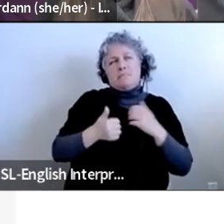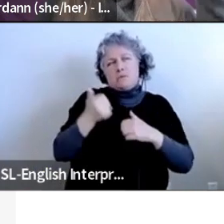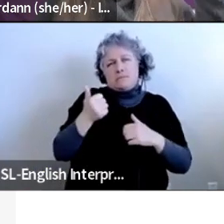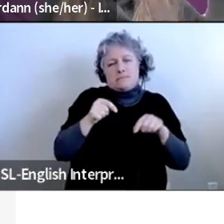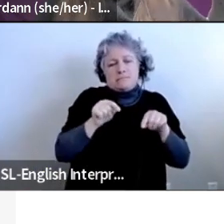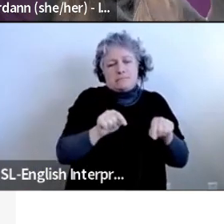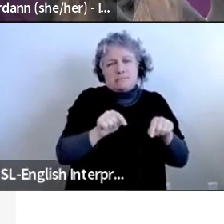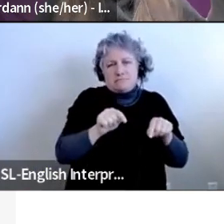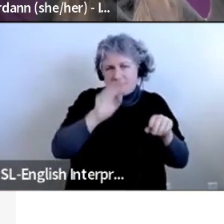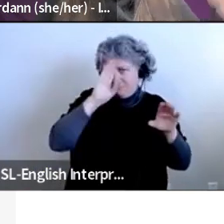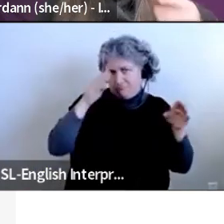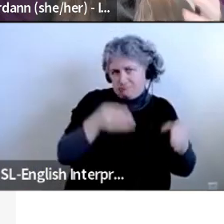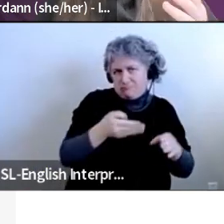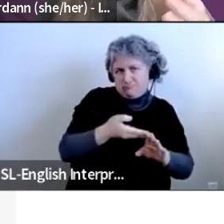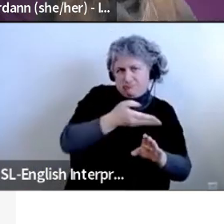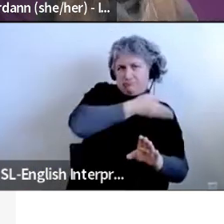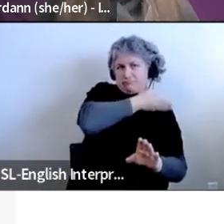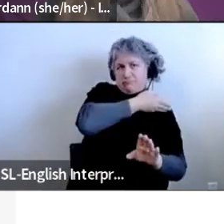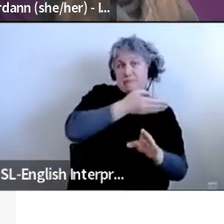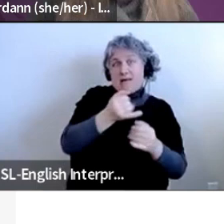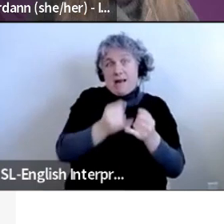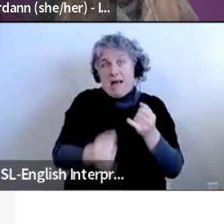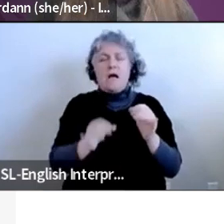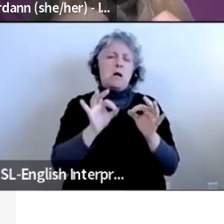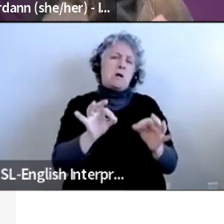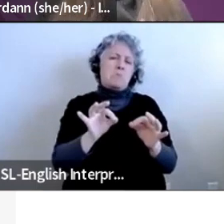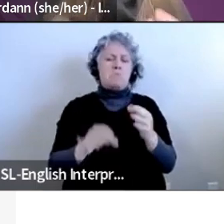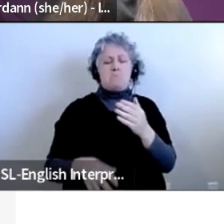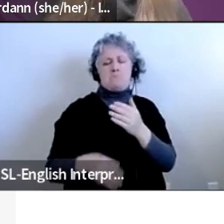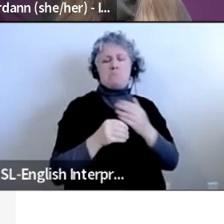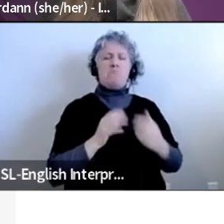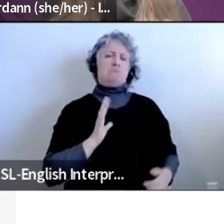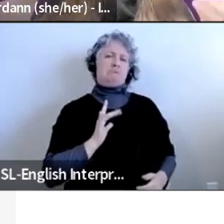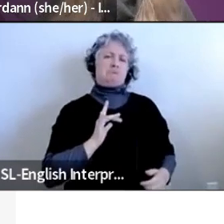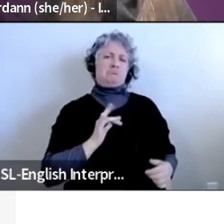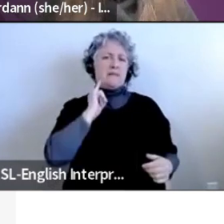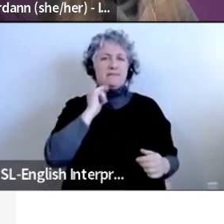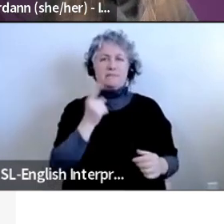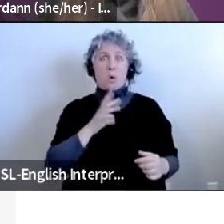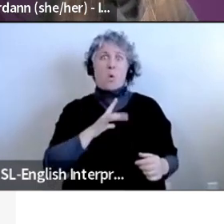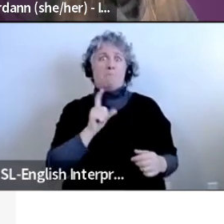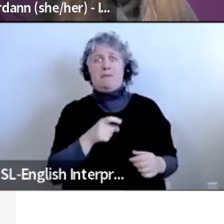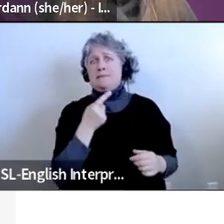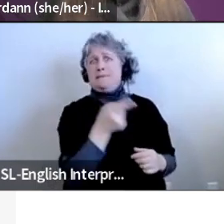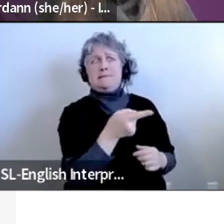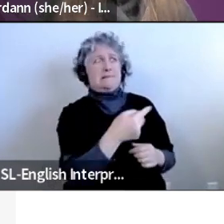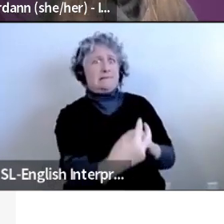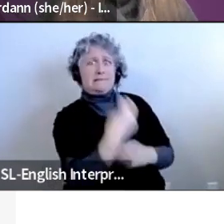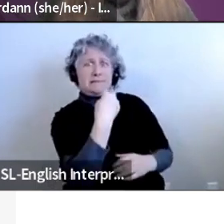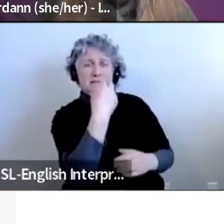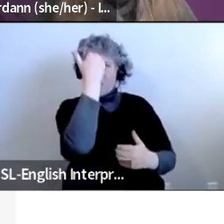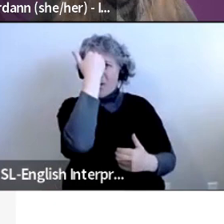the sections previously, and this section should be used if you absolutely have something that you would like the review team to know and